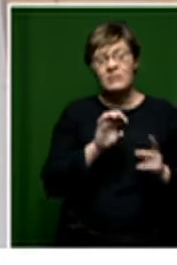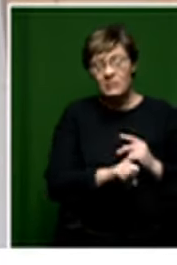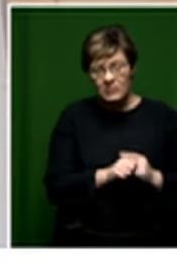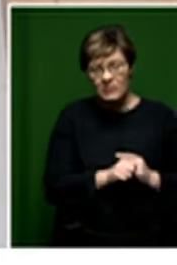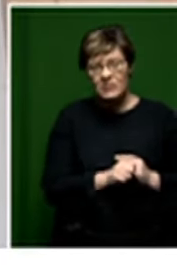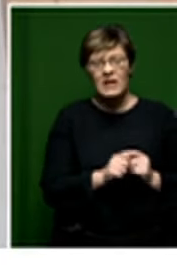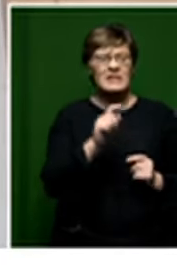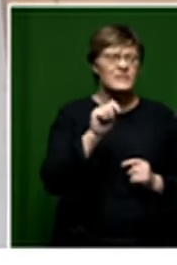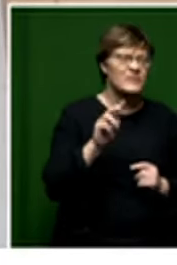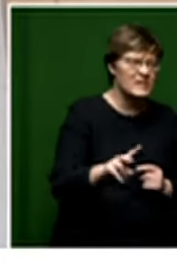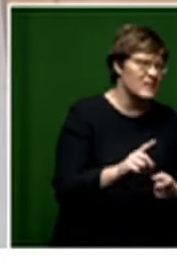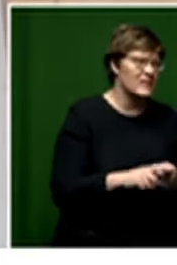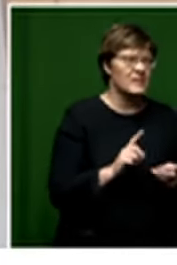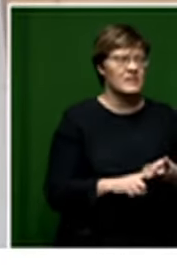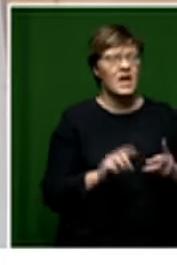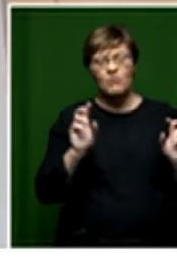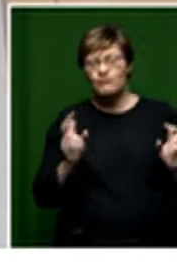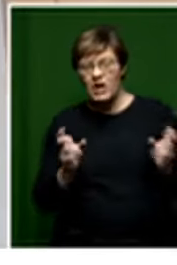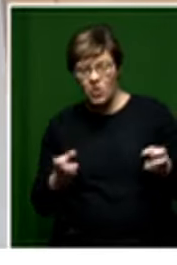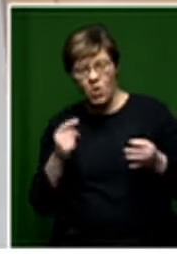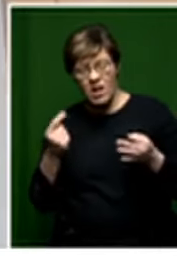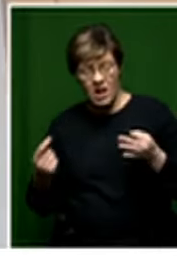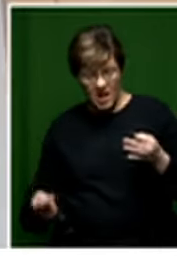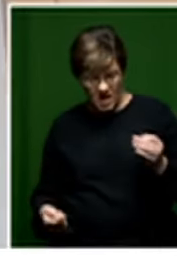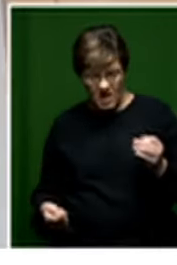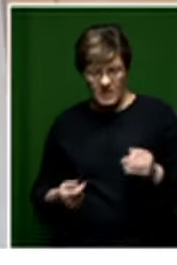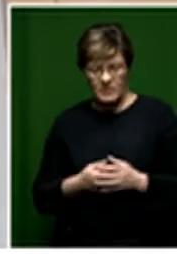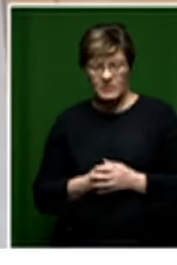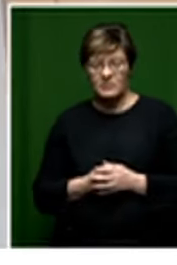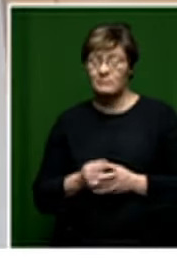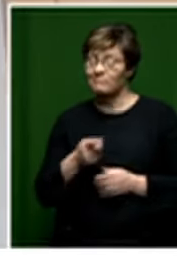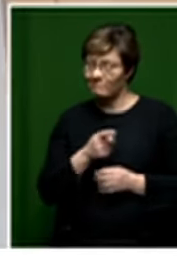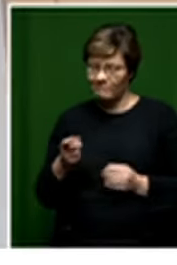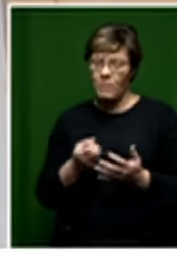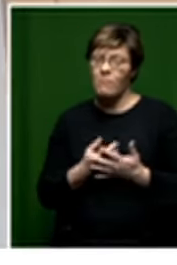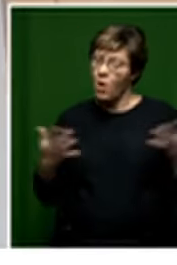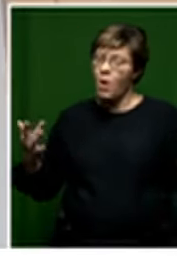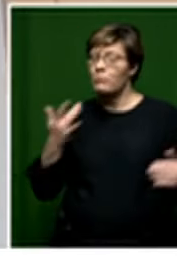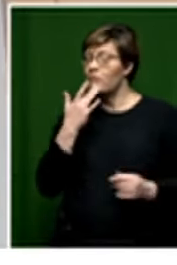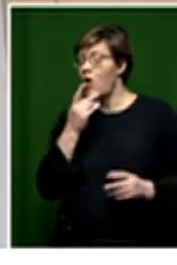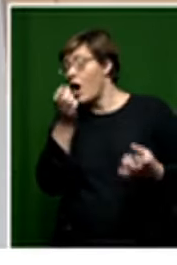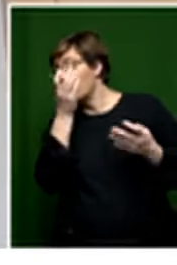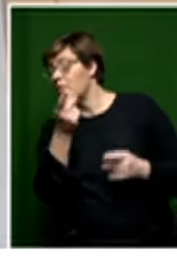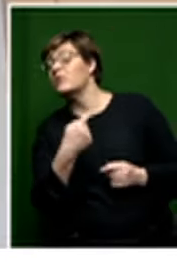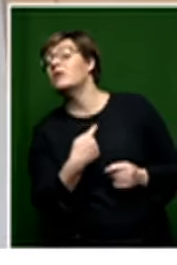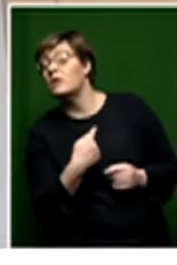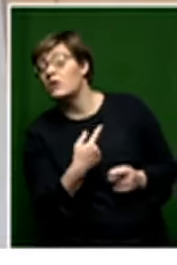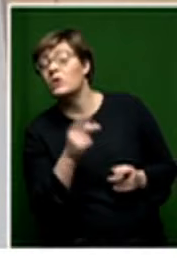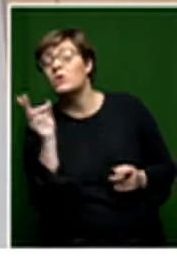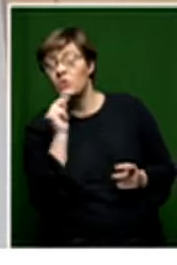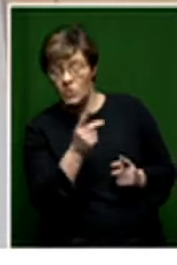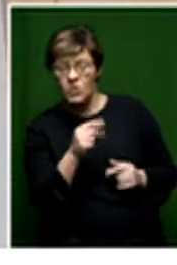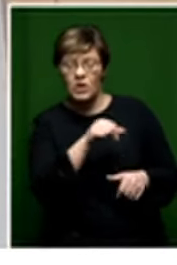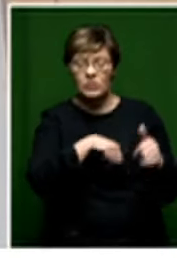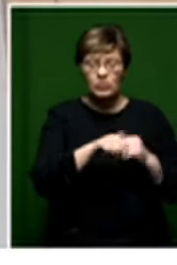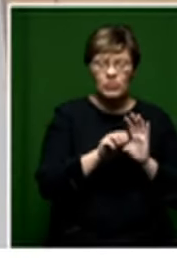media, such as television, radio, etc., are by far the most preferred forms of communication. Issues such as